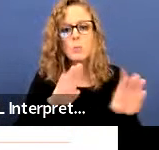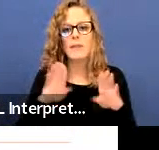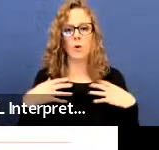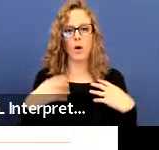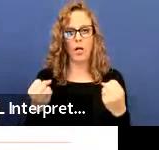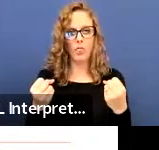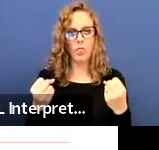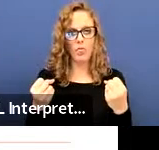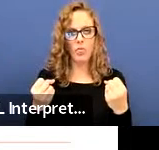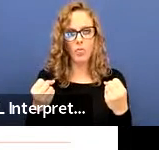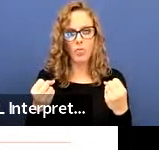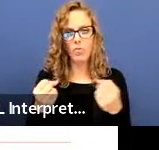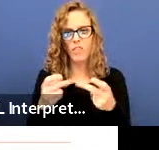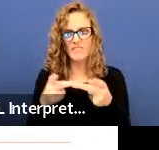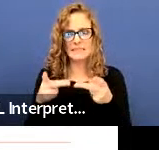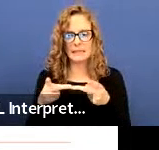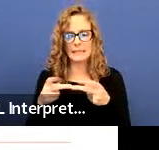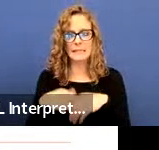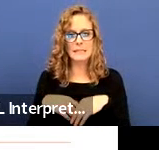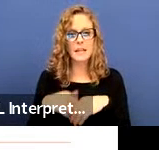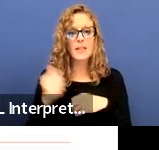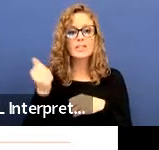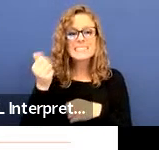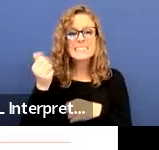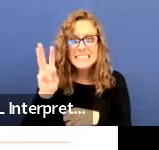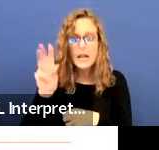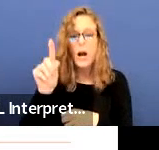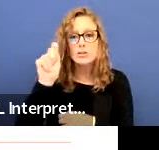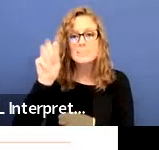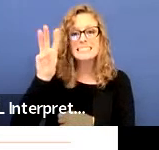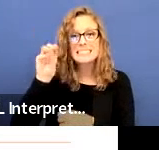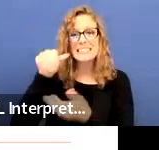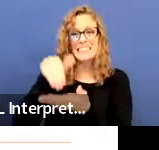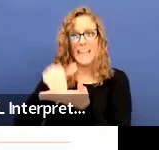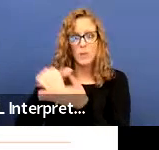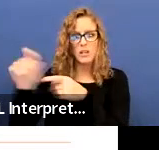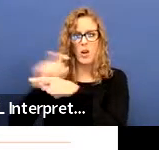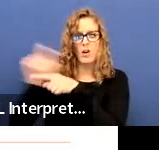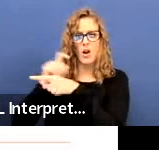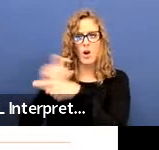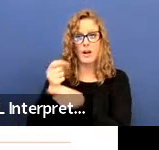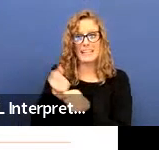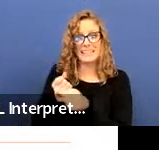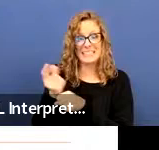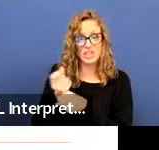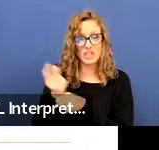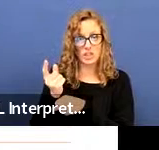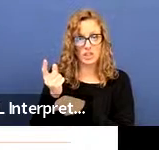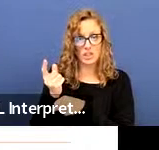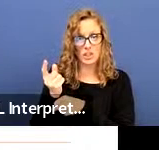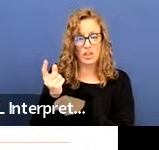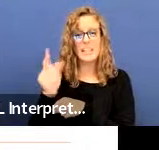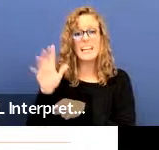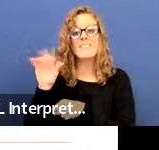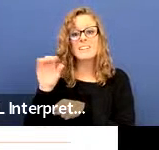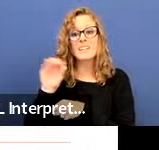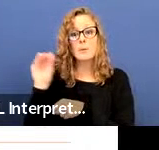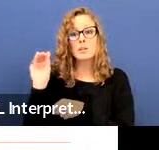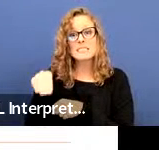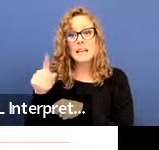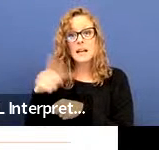160,000 calls for service per year for ambulances. And 50% of our volume is in Oakland